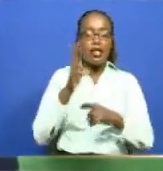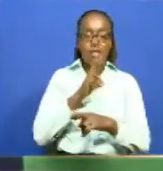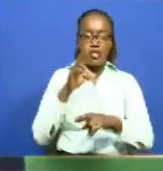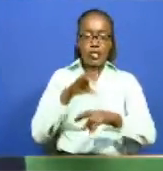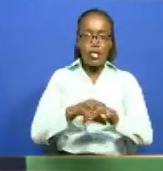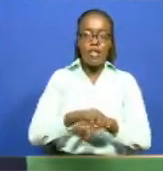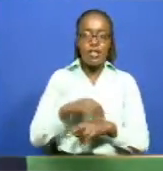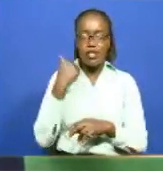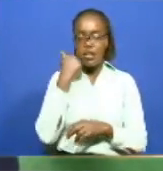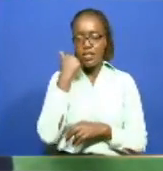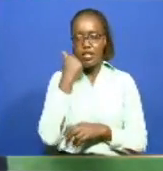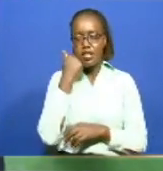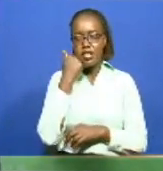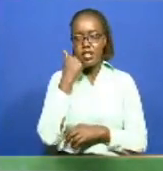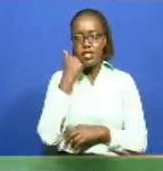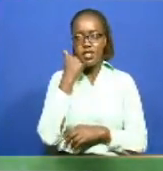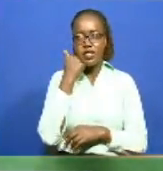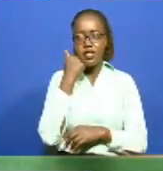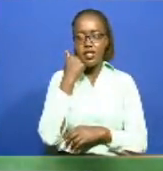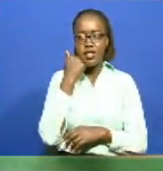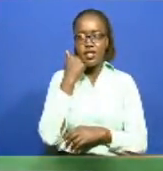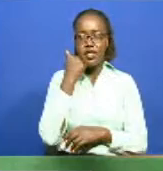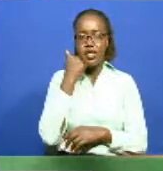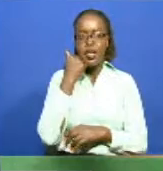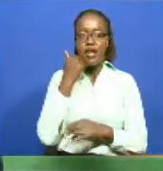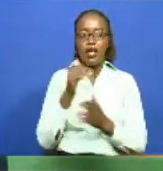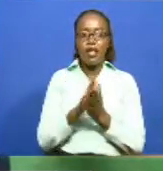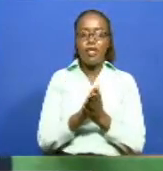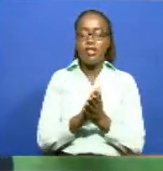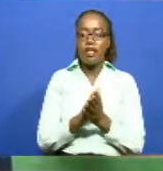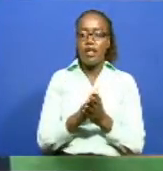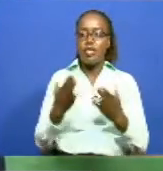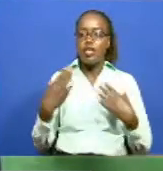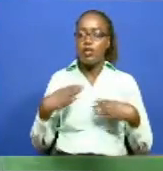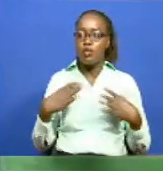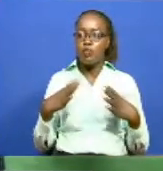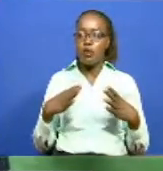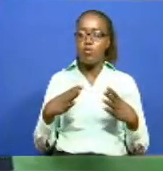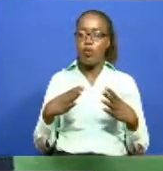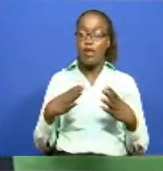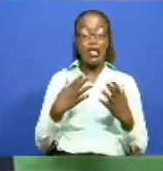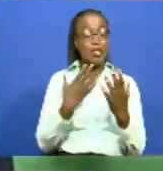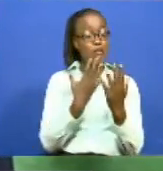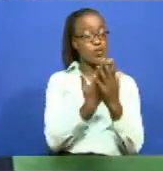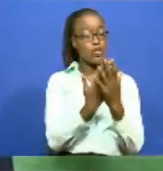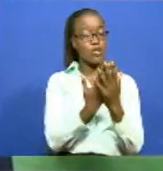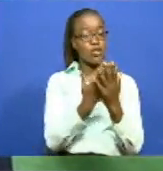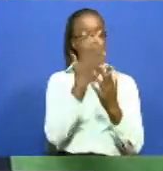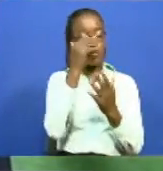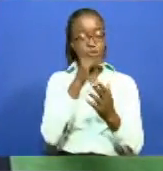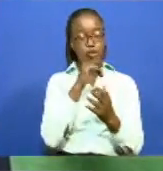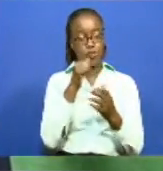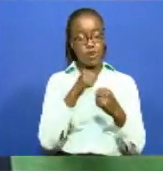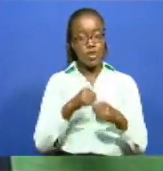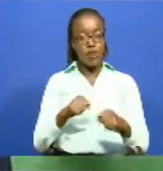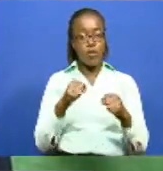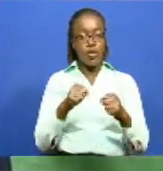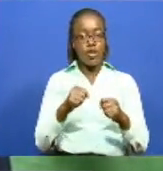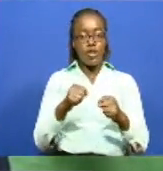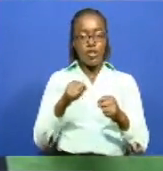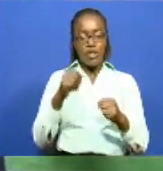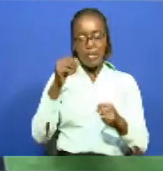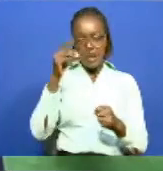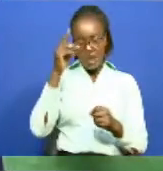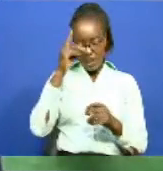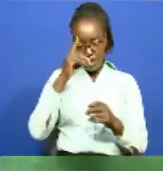COVID-19 infection. We prioritize people who are in places like in prisons because you cannot be able to maintain physical and social